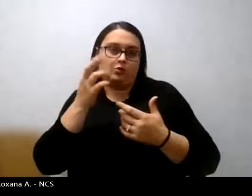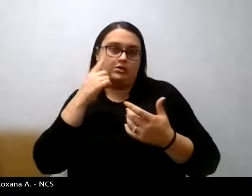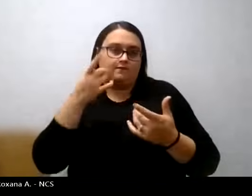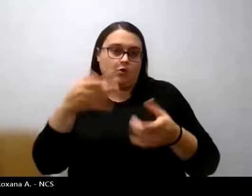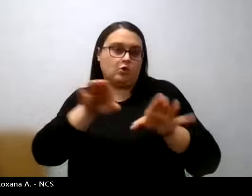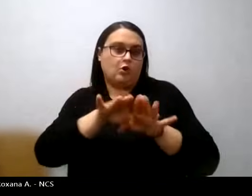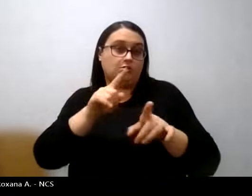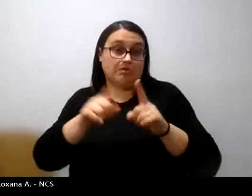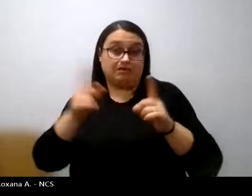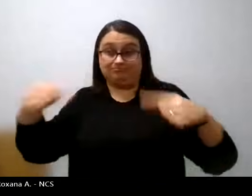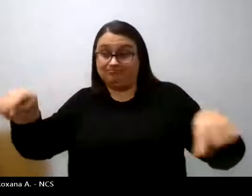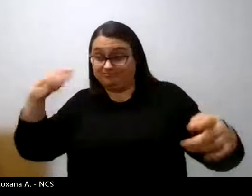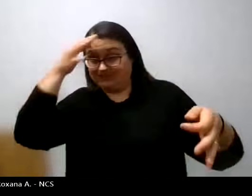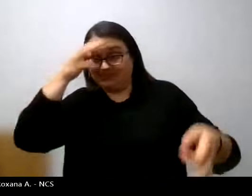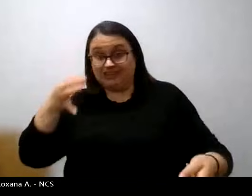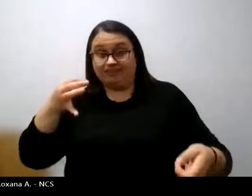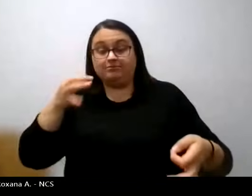if they decide that